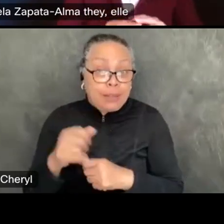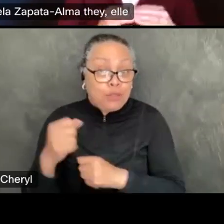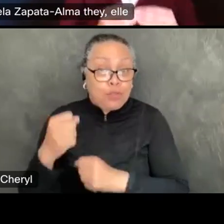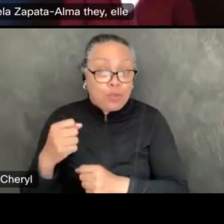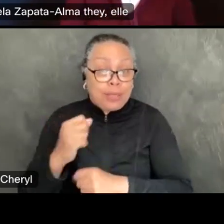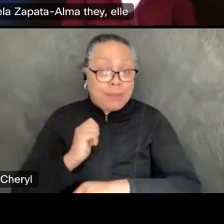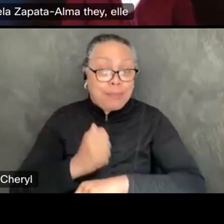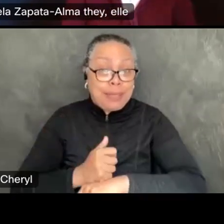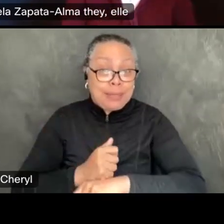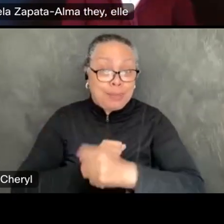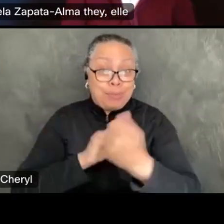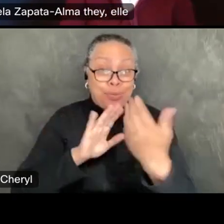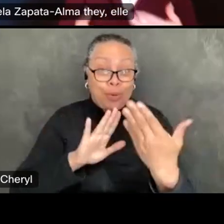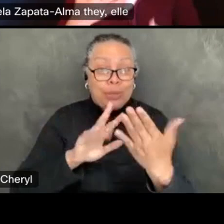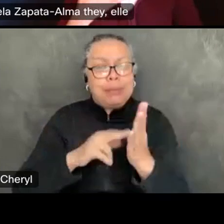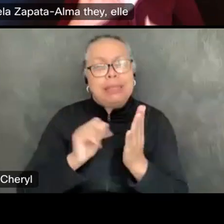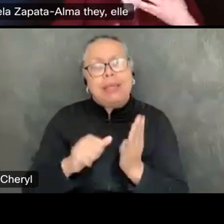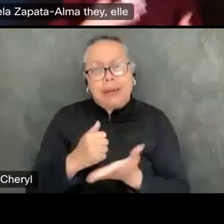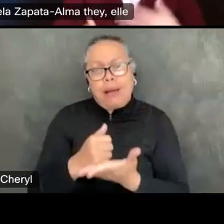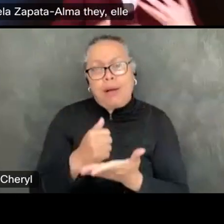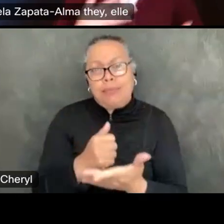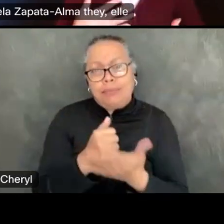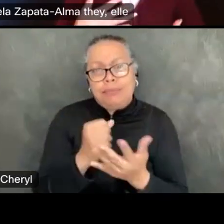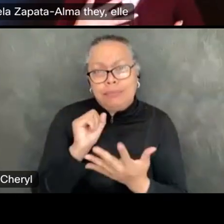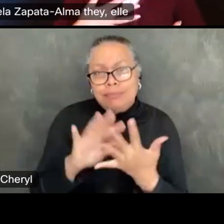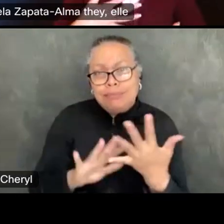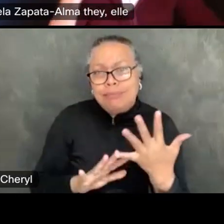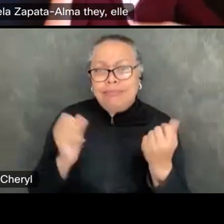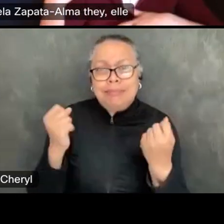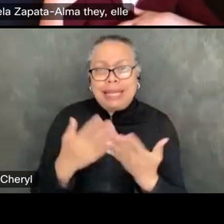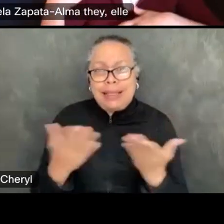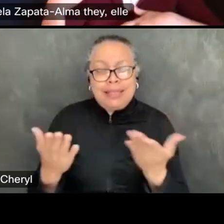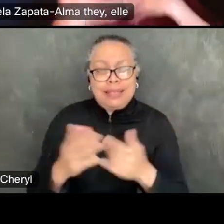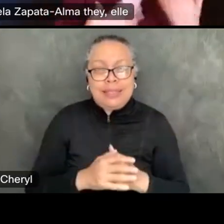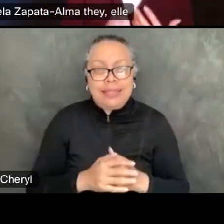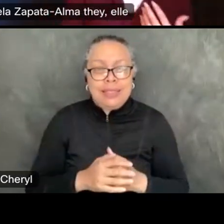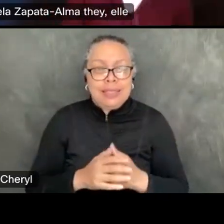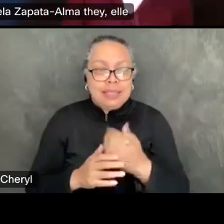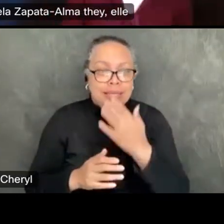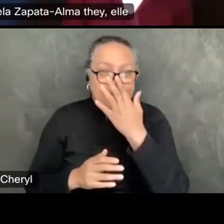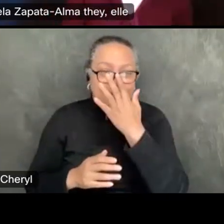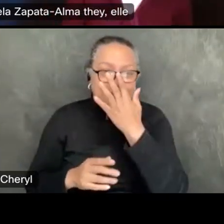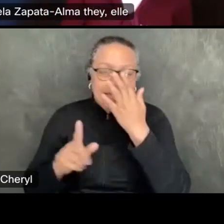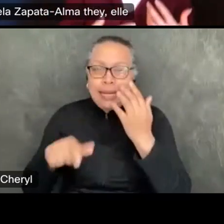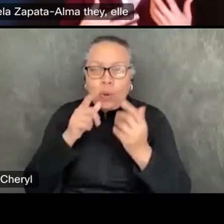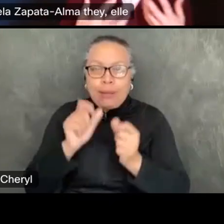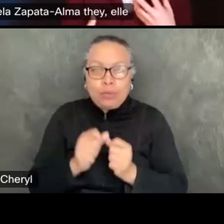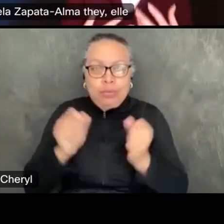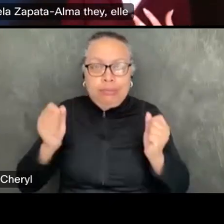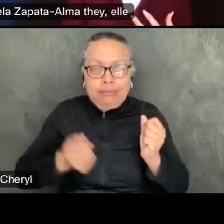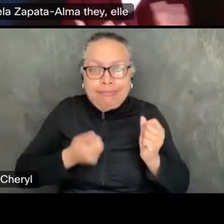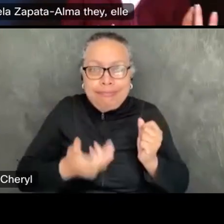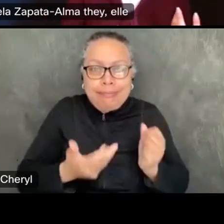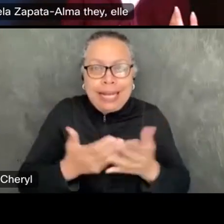approach, there's a lot that we can do to help someone without them having to kind of share a lot of information that an